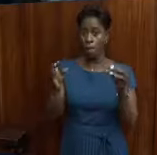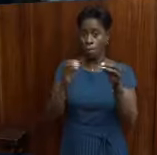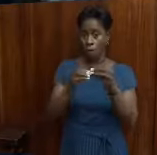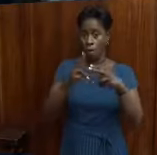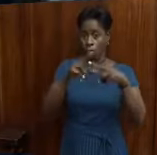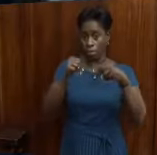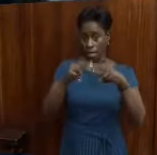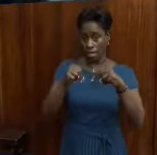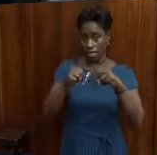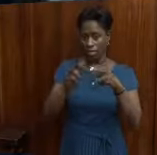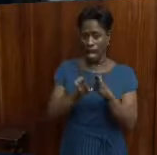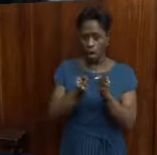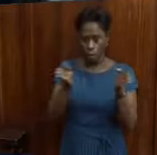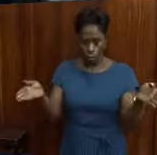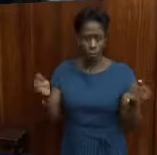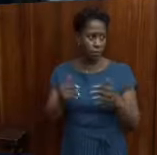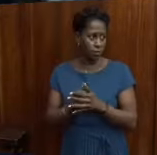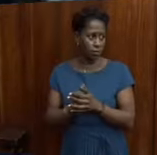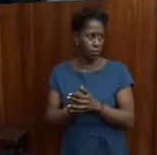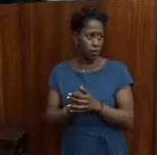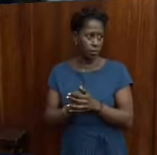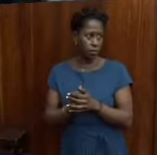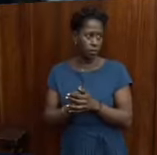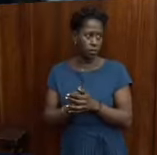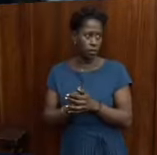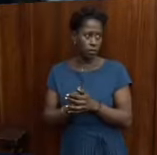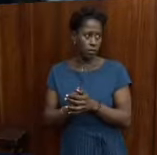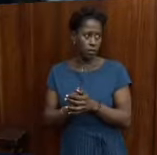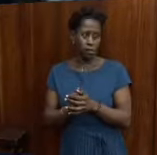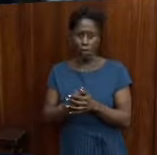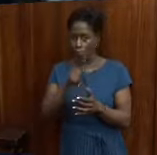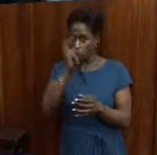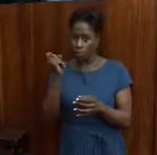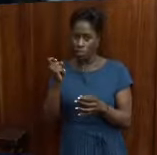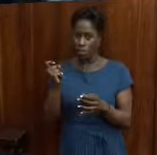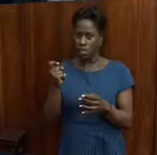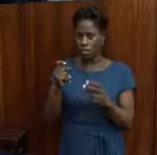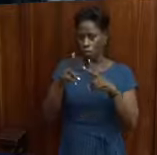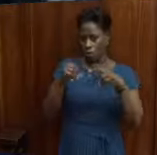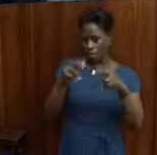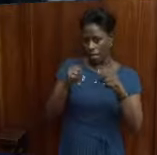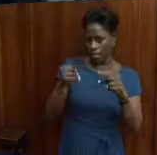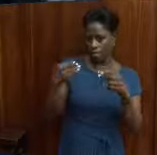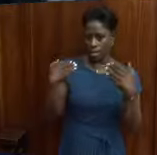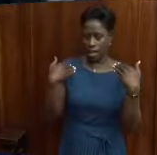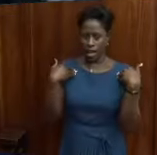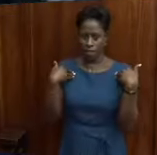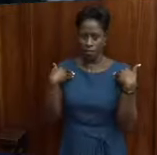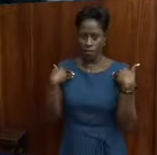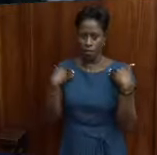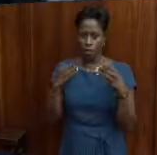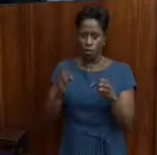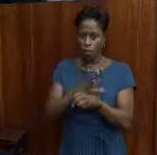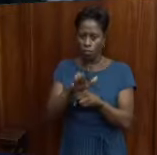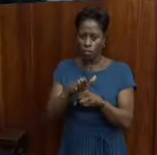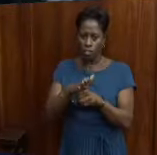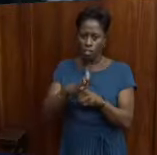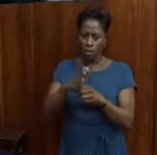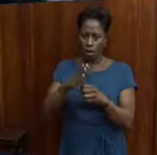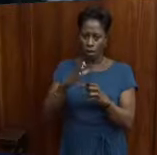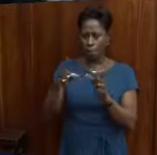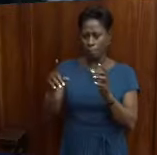available as more properties received COVID-19 certification. Arrivals in the last quarter of 2021 were